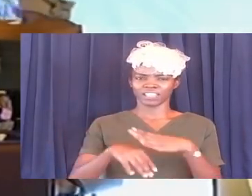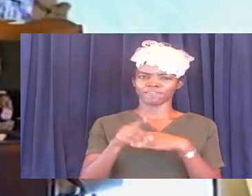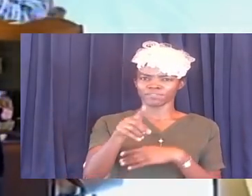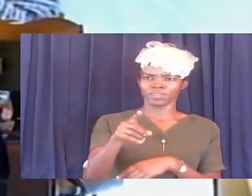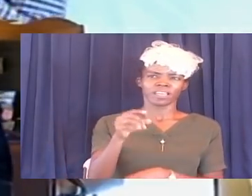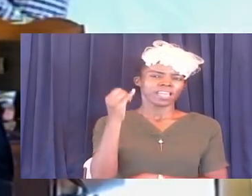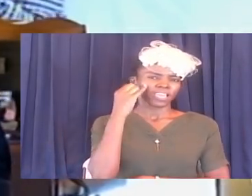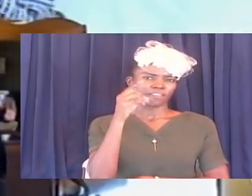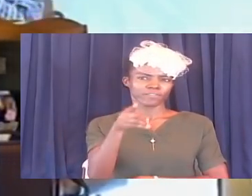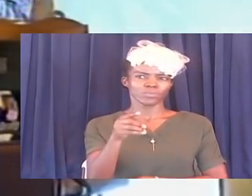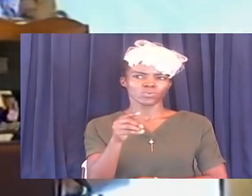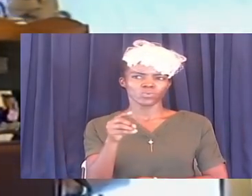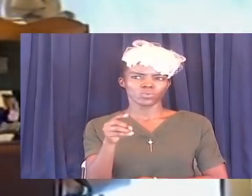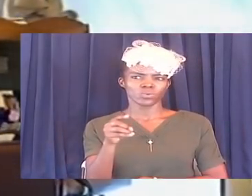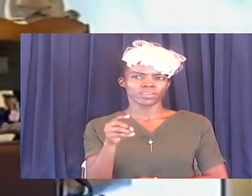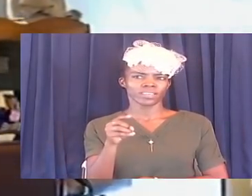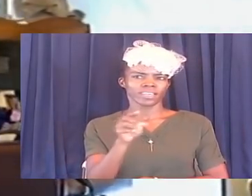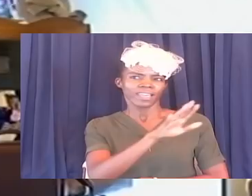vomit.